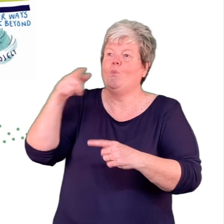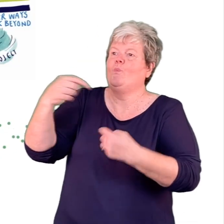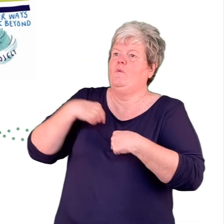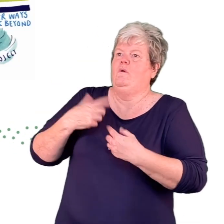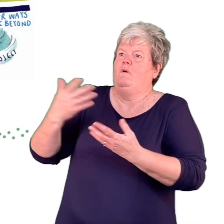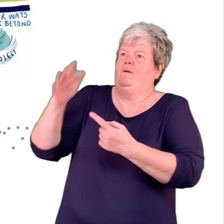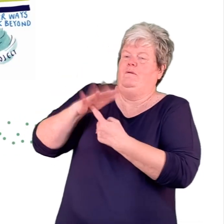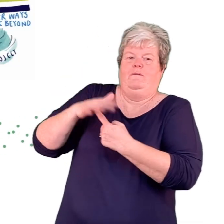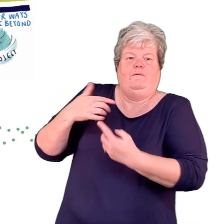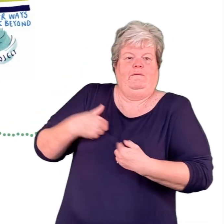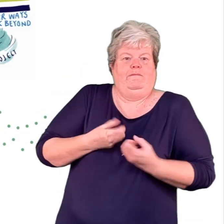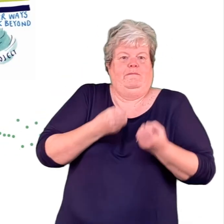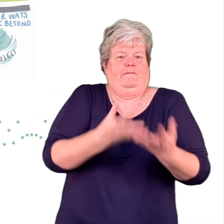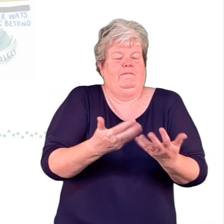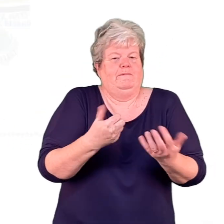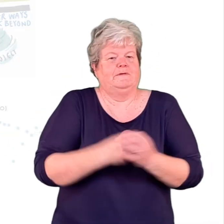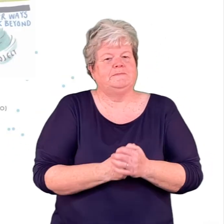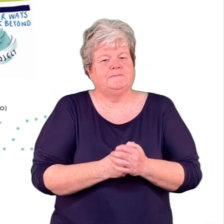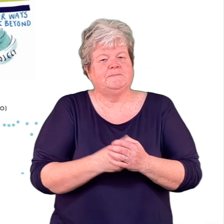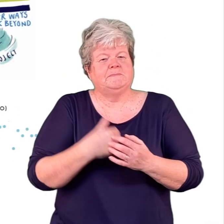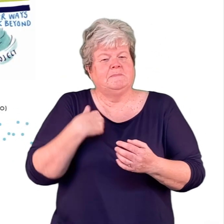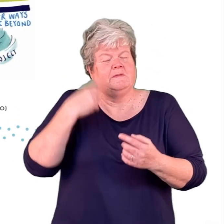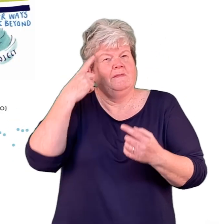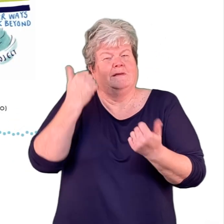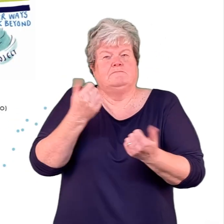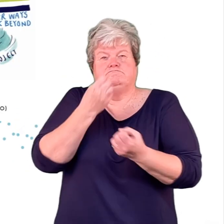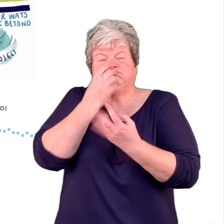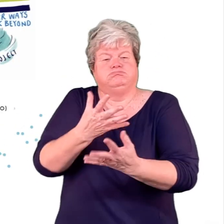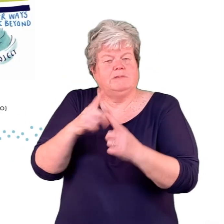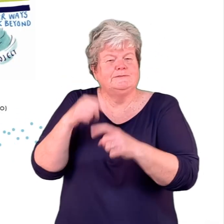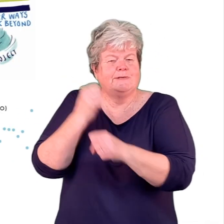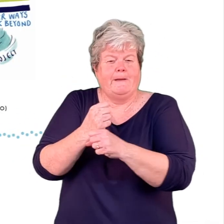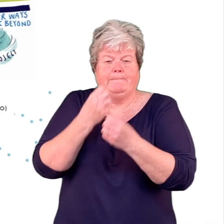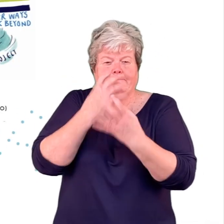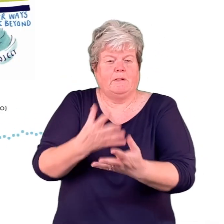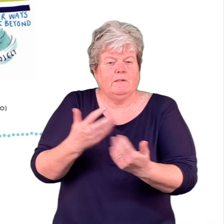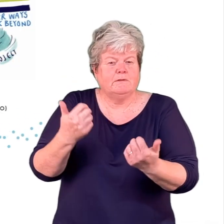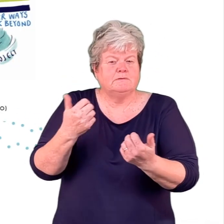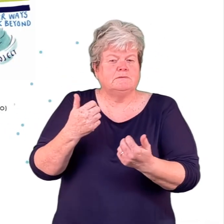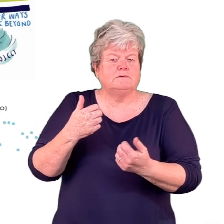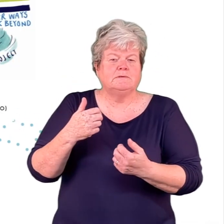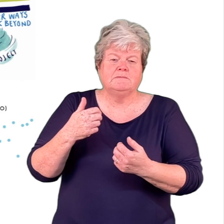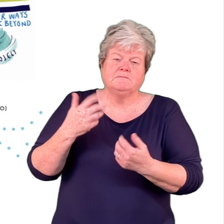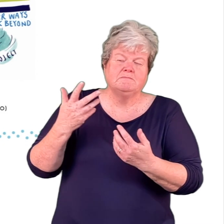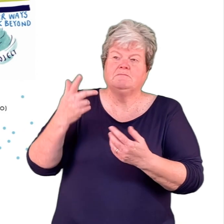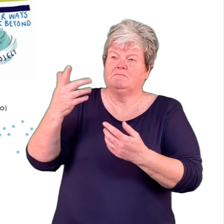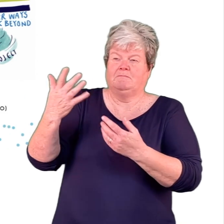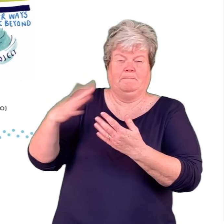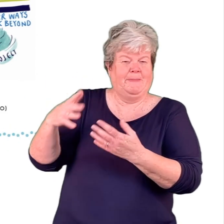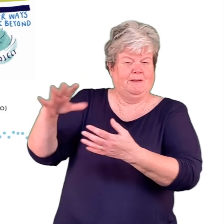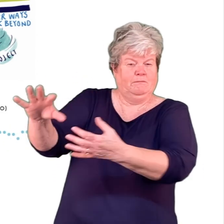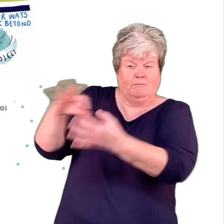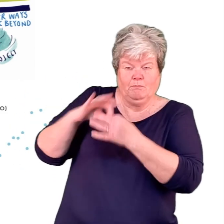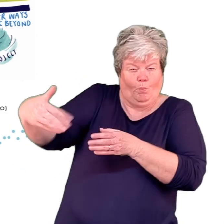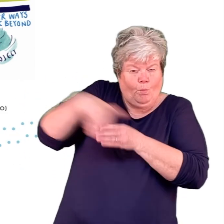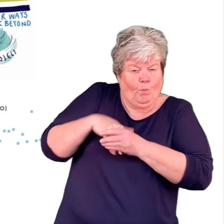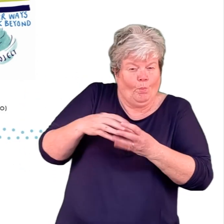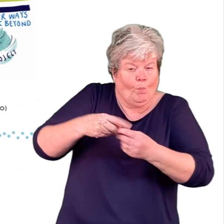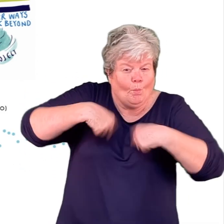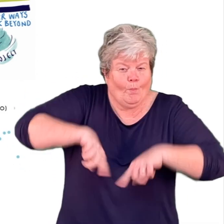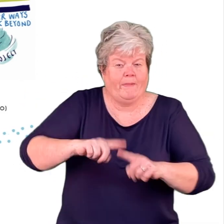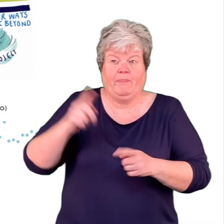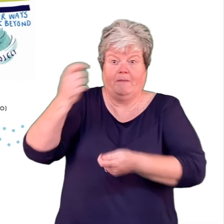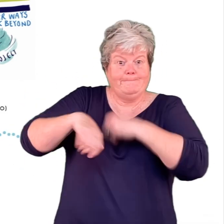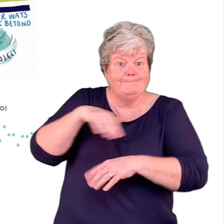know that their voices are heard and they're valued. I think of some exemplary instances where researchers have embedded